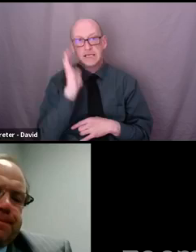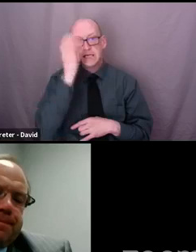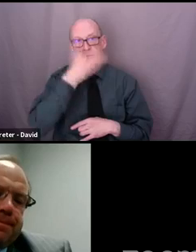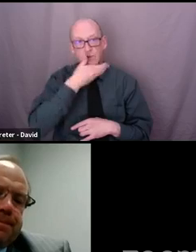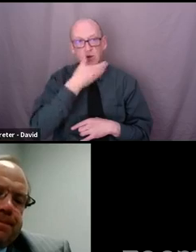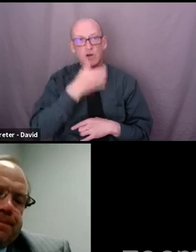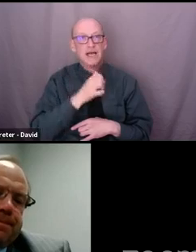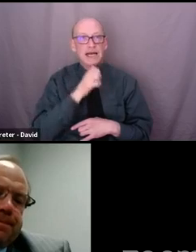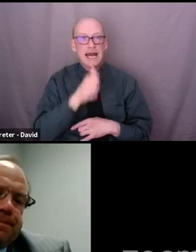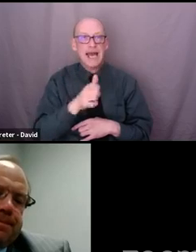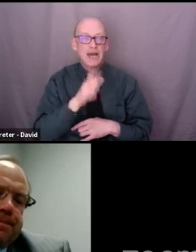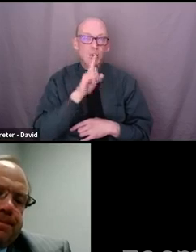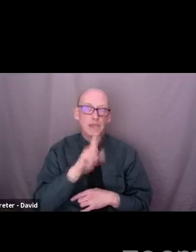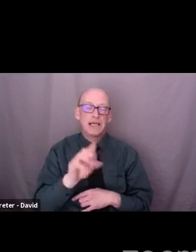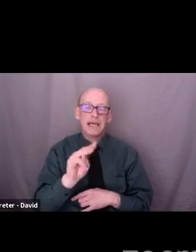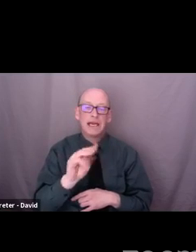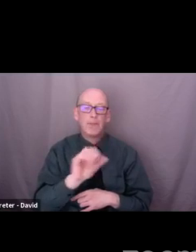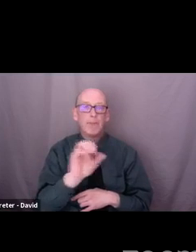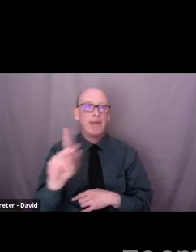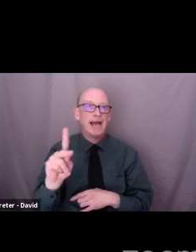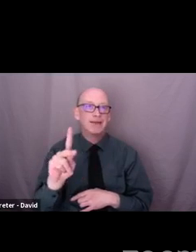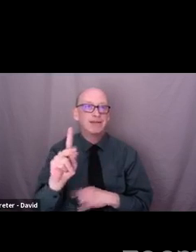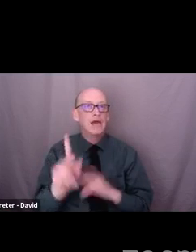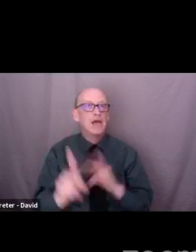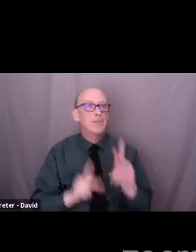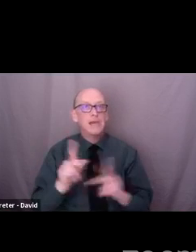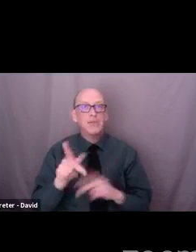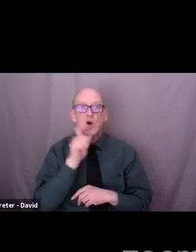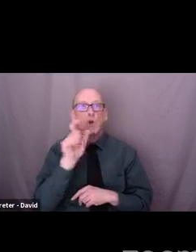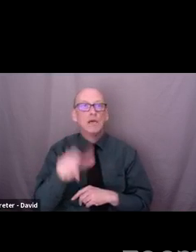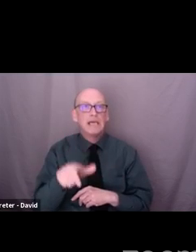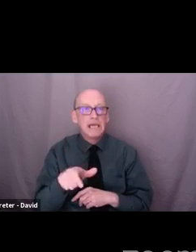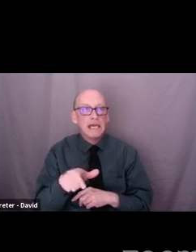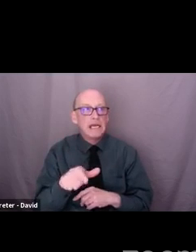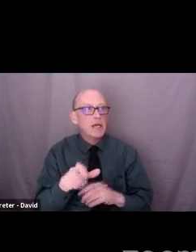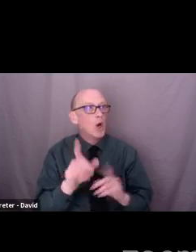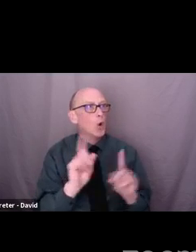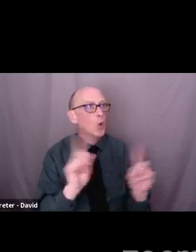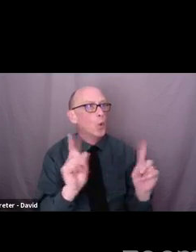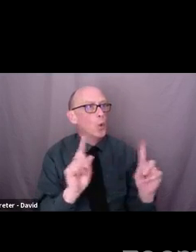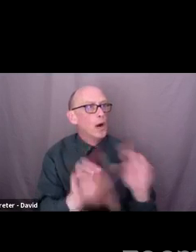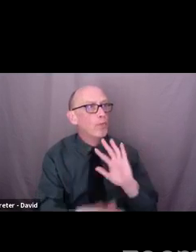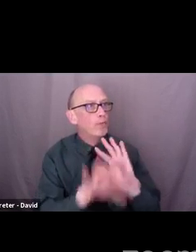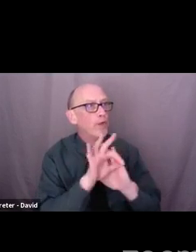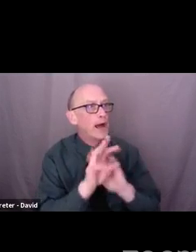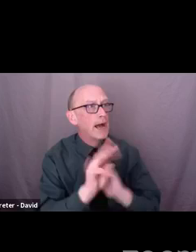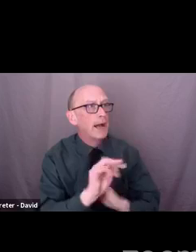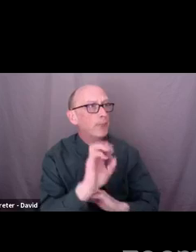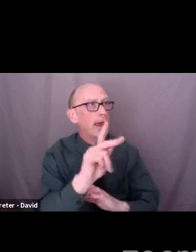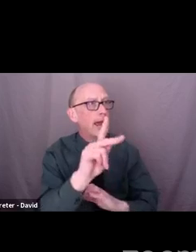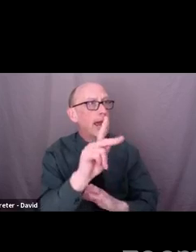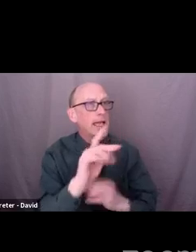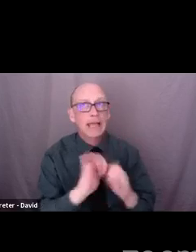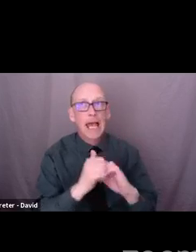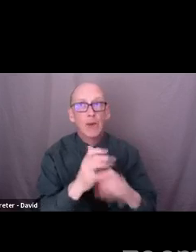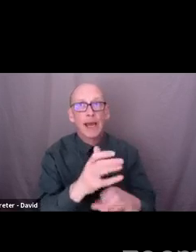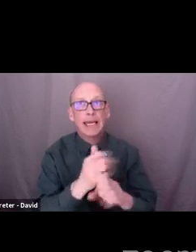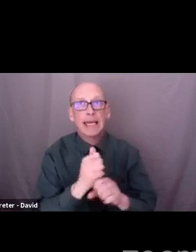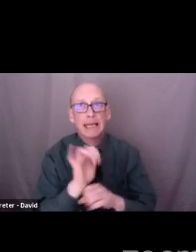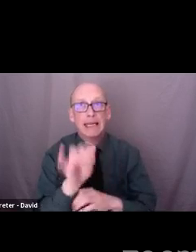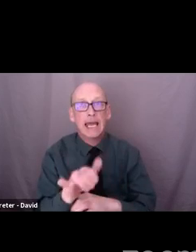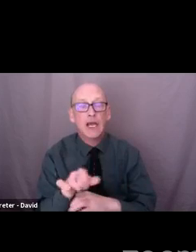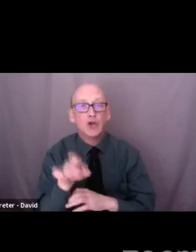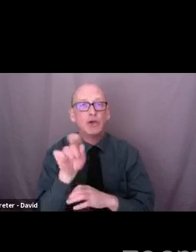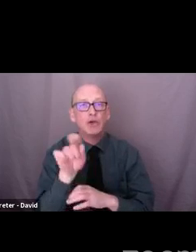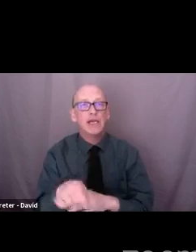necessarily masks. So people don't have to worry about where do I find masks, how do I get a hold of them? You just have to